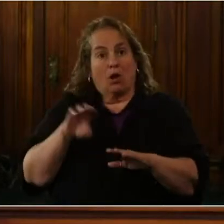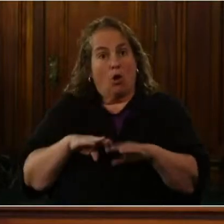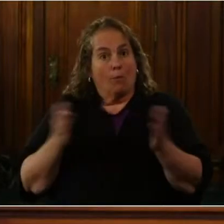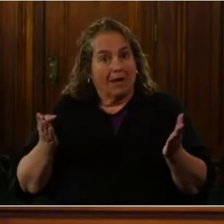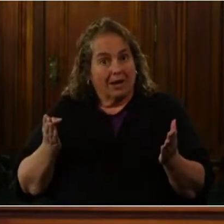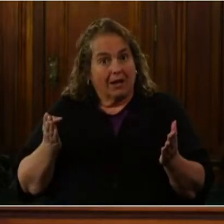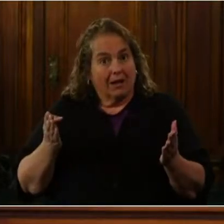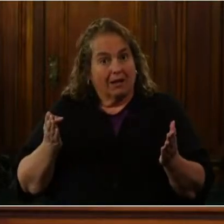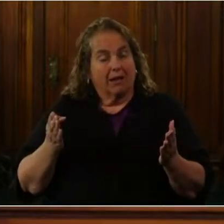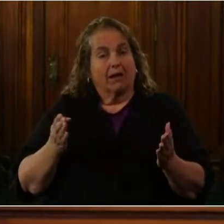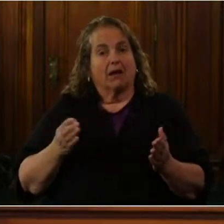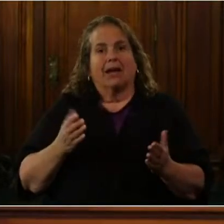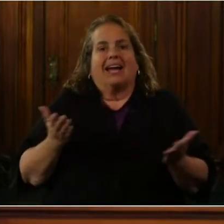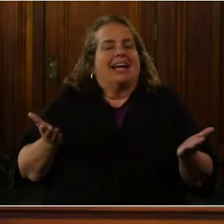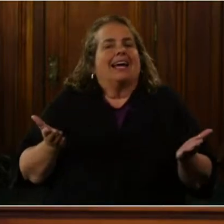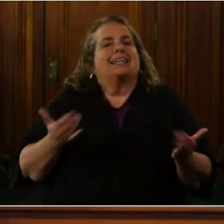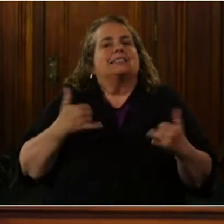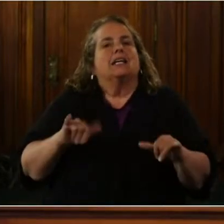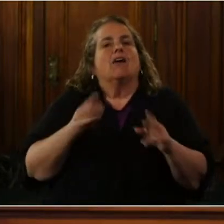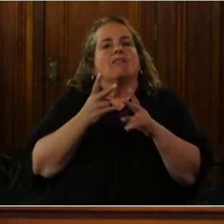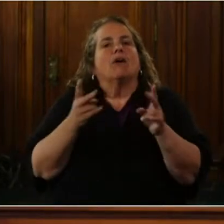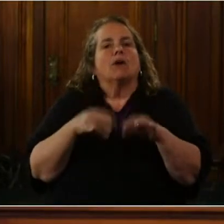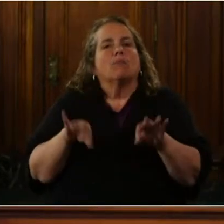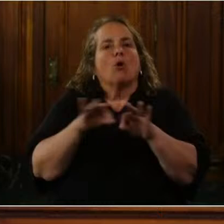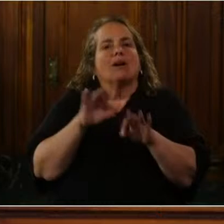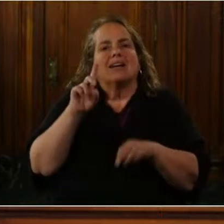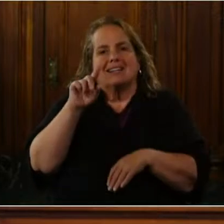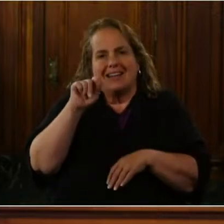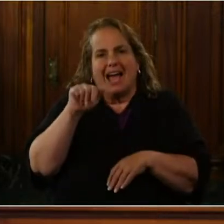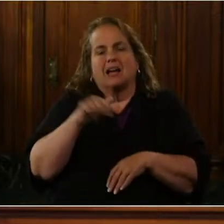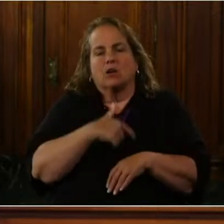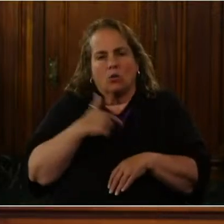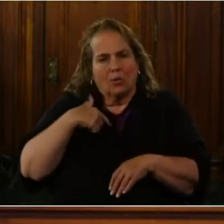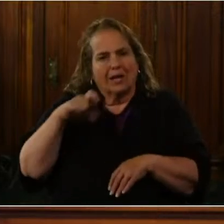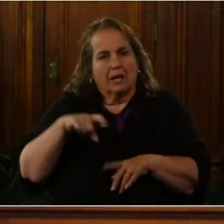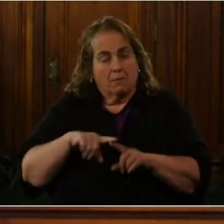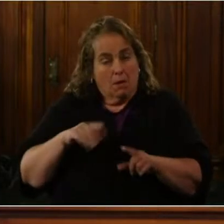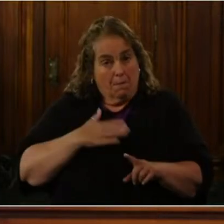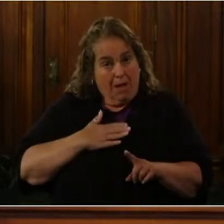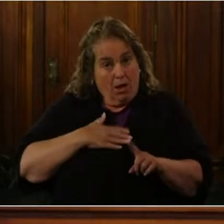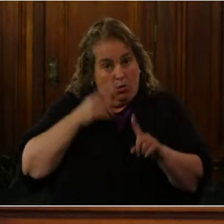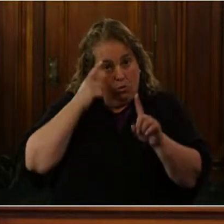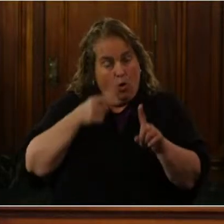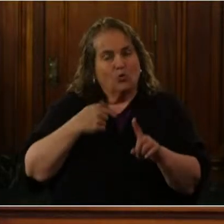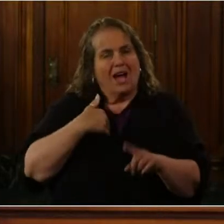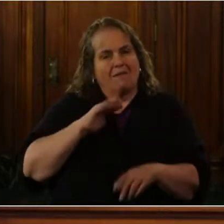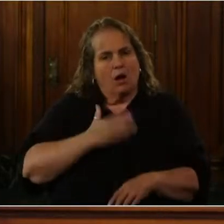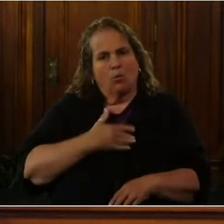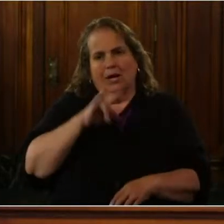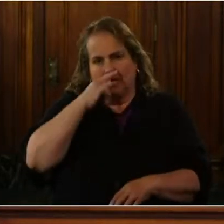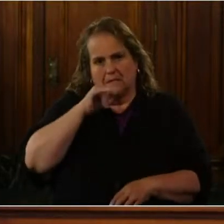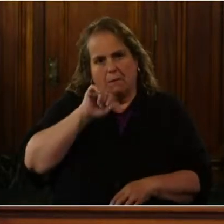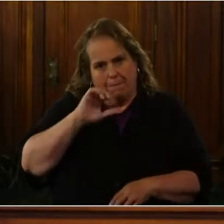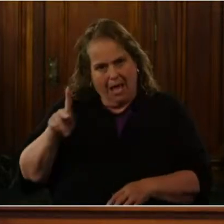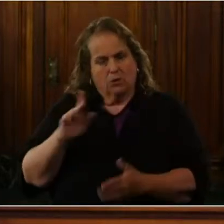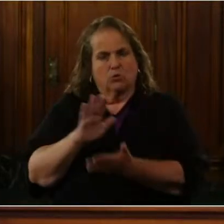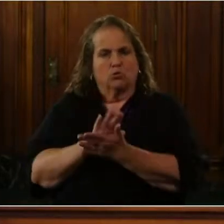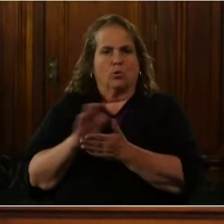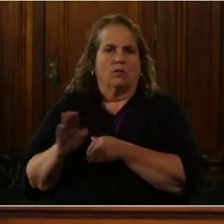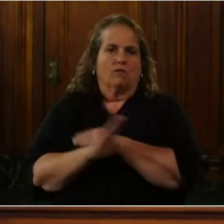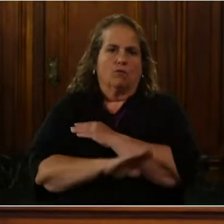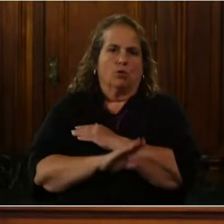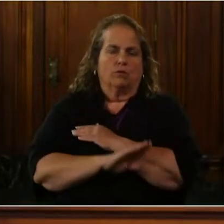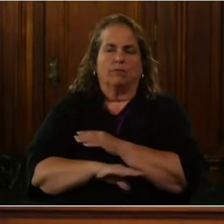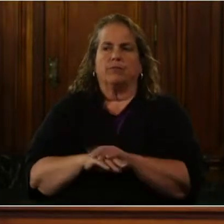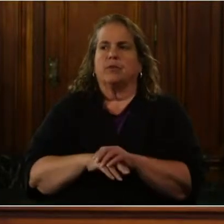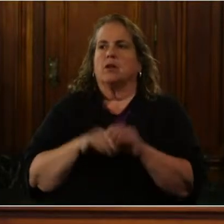still really important data that we need, but my goal is for us to have our kids back in school in the fall.